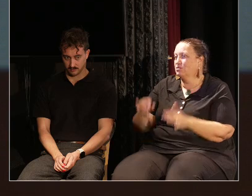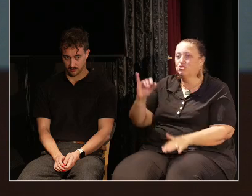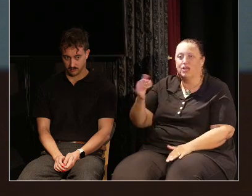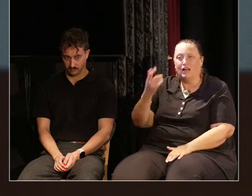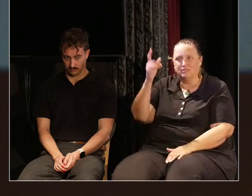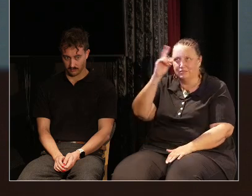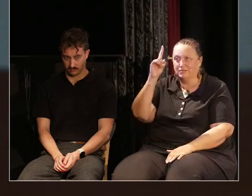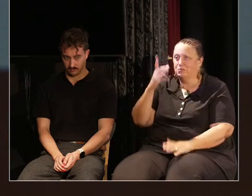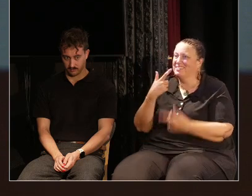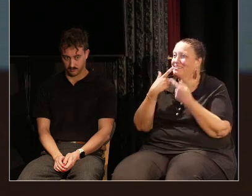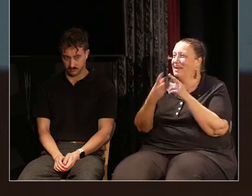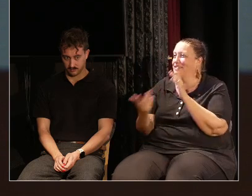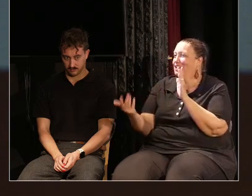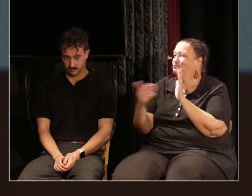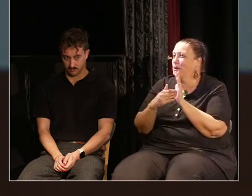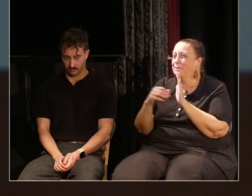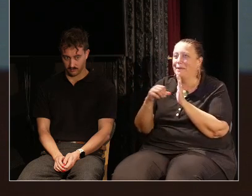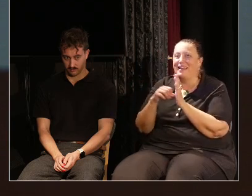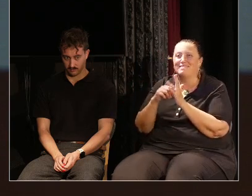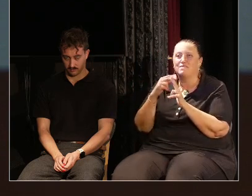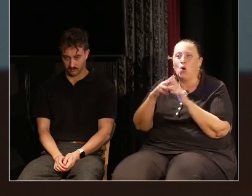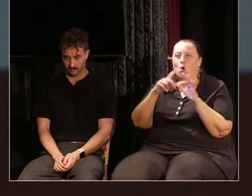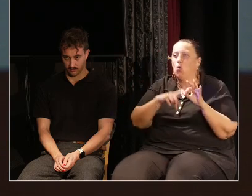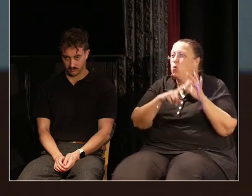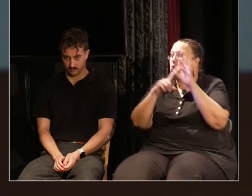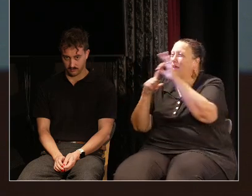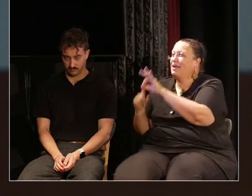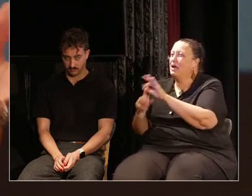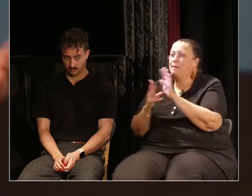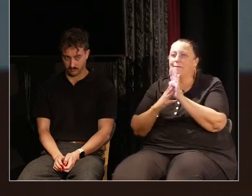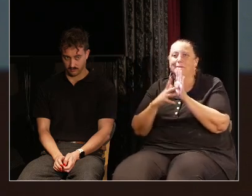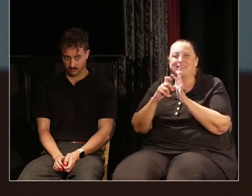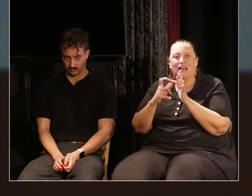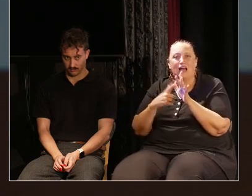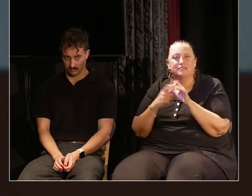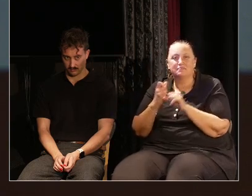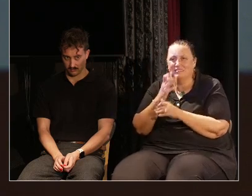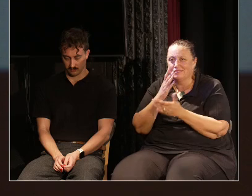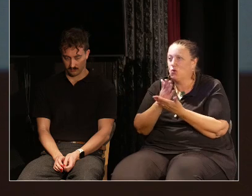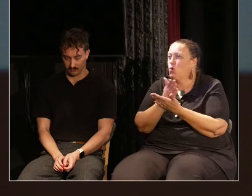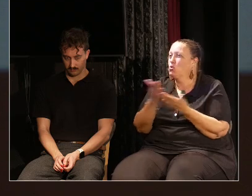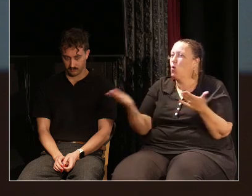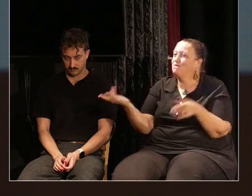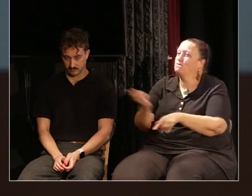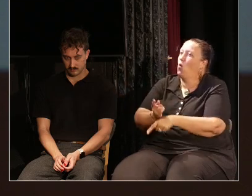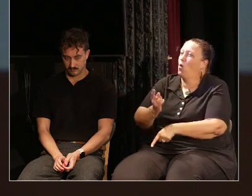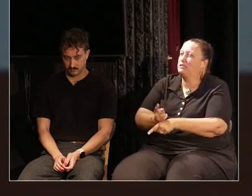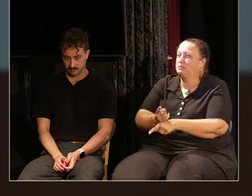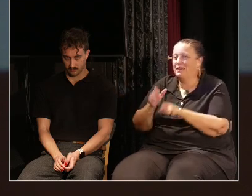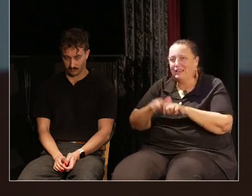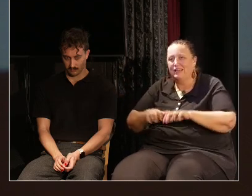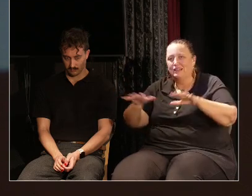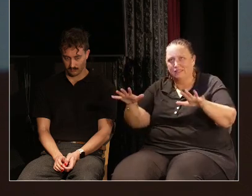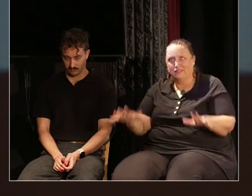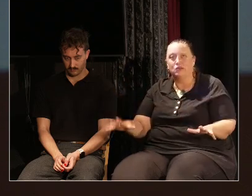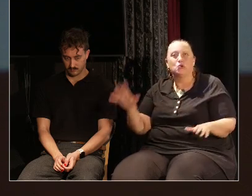announced some extra money as well for queer media, so that voices are being heard, and that goes to some of what we've talked about tonight as well, so that voices